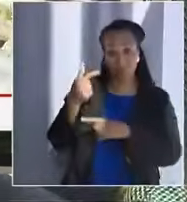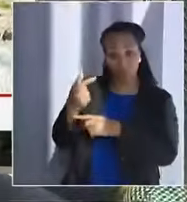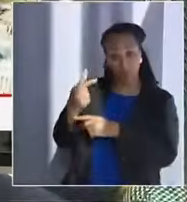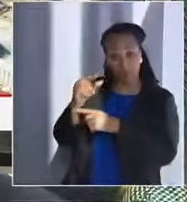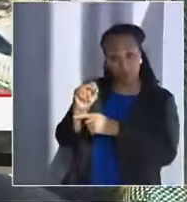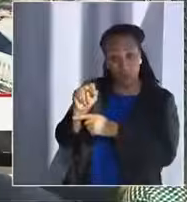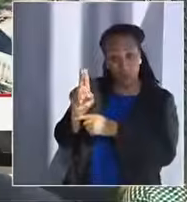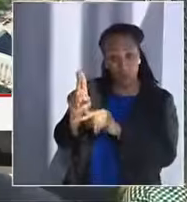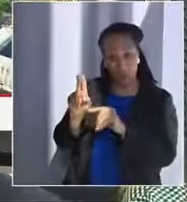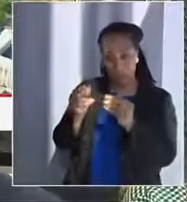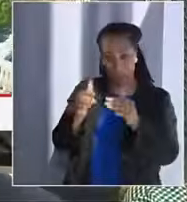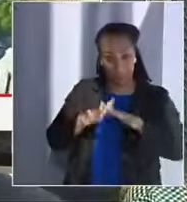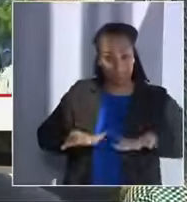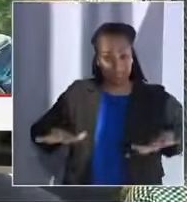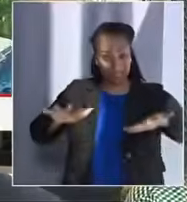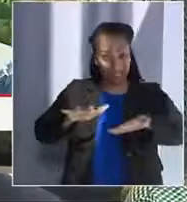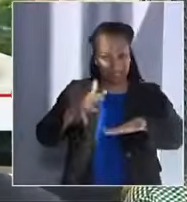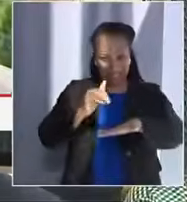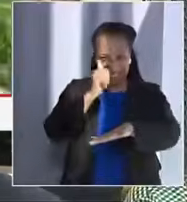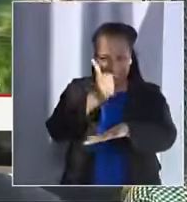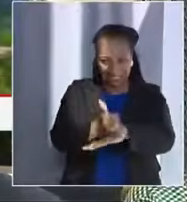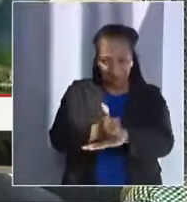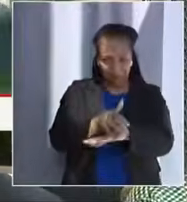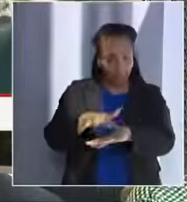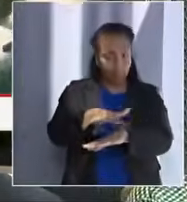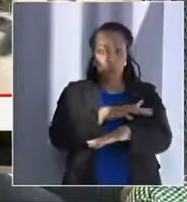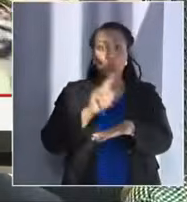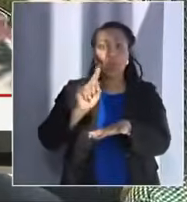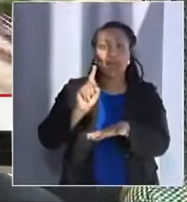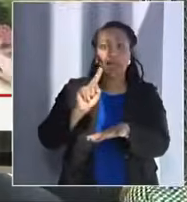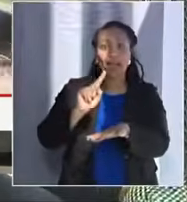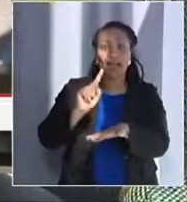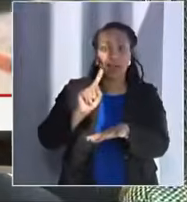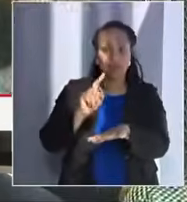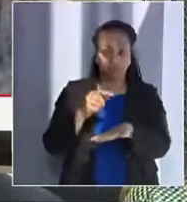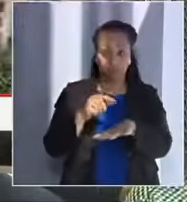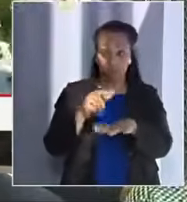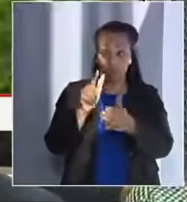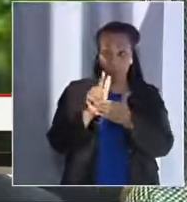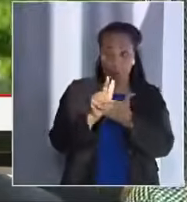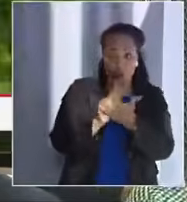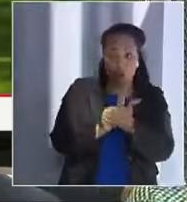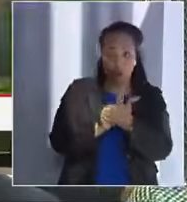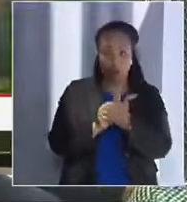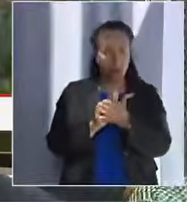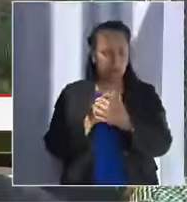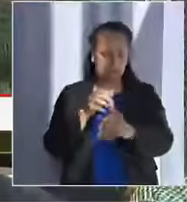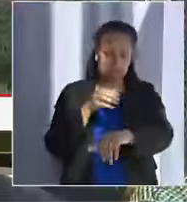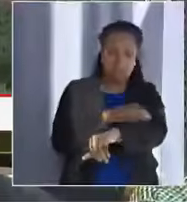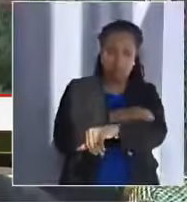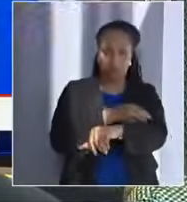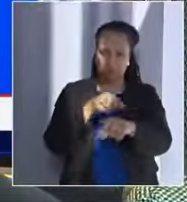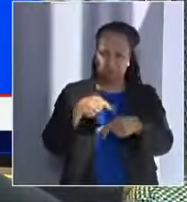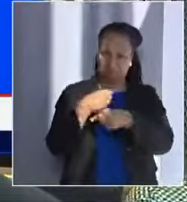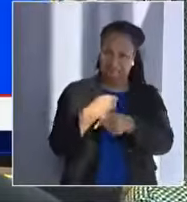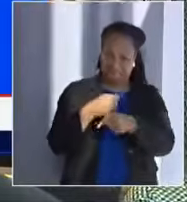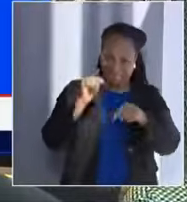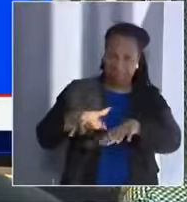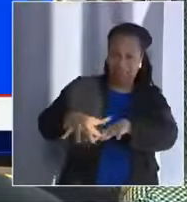and innovation. For 150 years, Georgetown Law has called Capitol Hill home. Now, it anchors a new